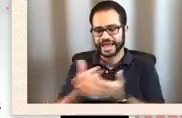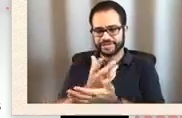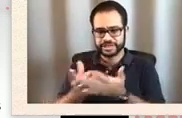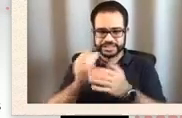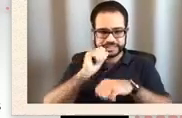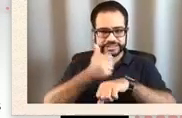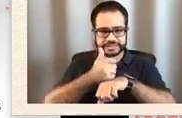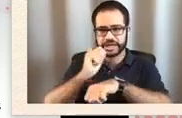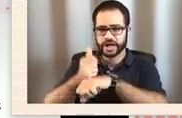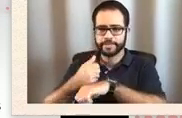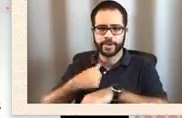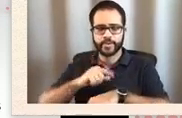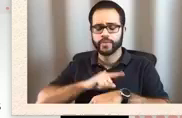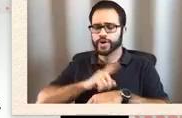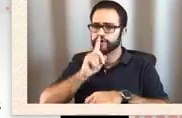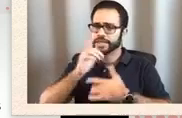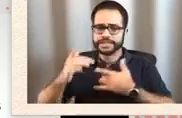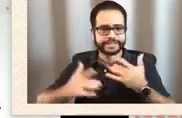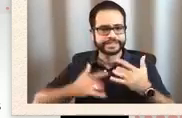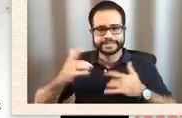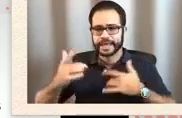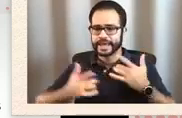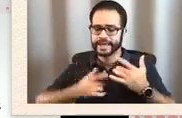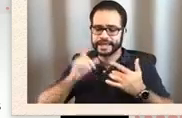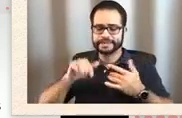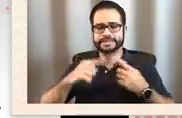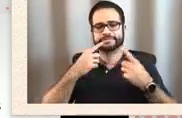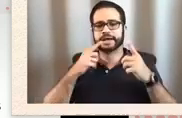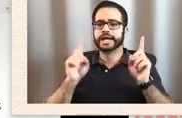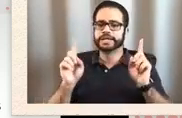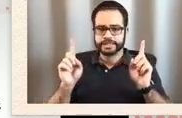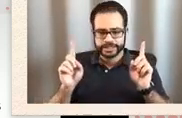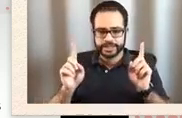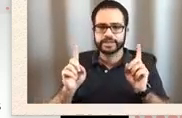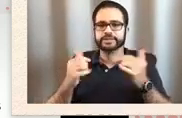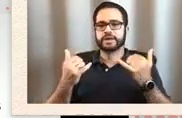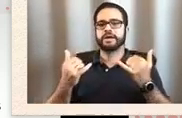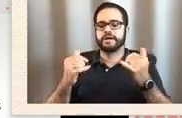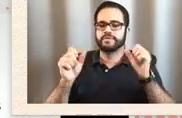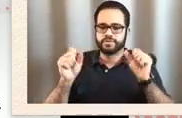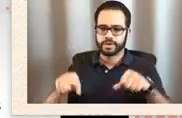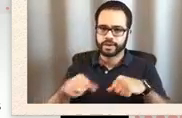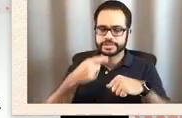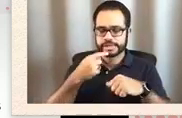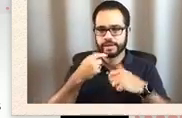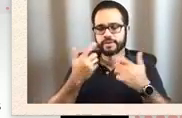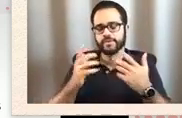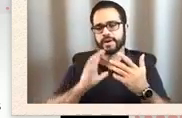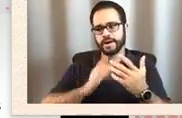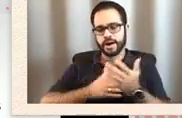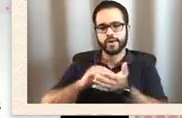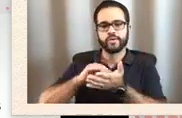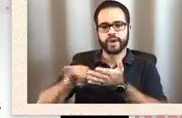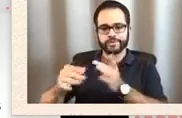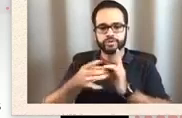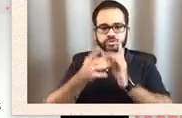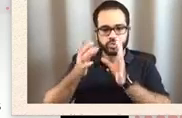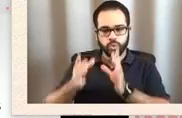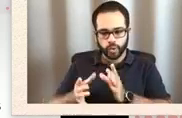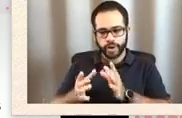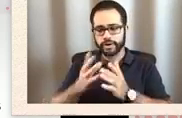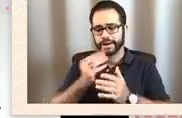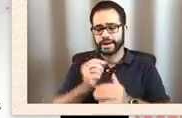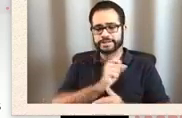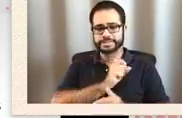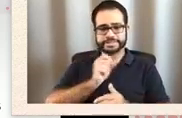are just so excited that we are finally at the point where, again, our waiver support coordinators and our staff have been